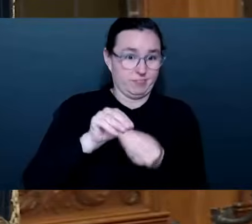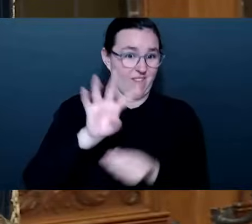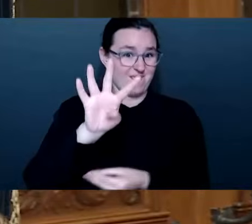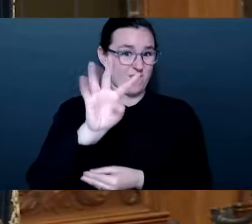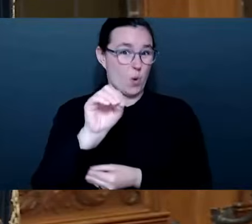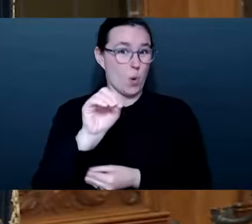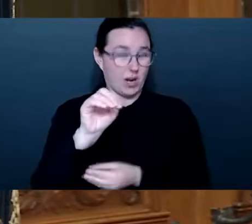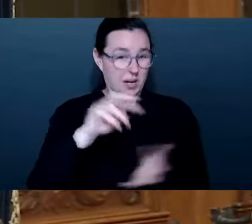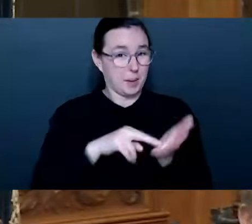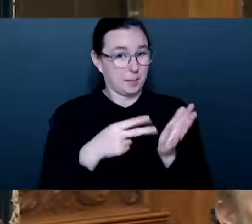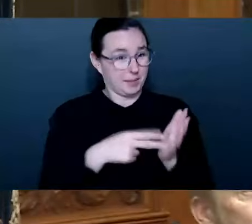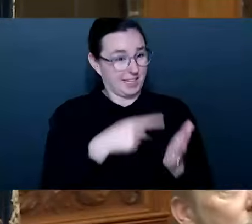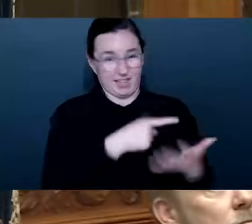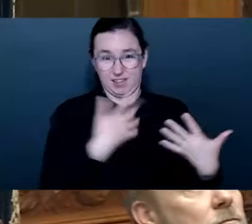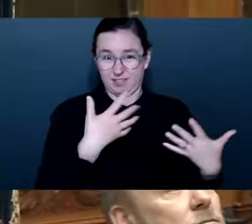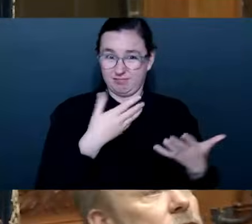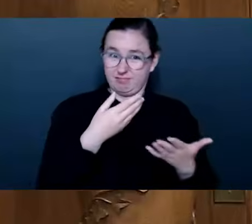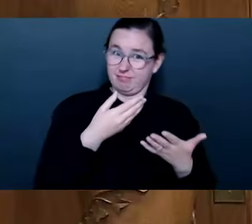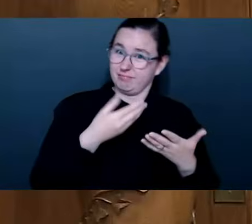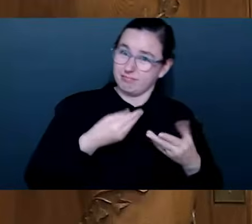chamber.